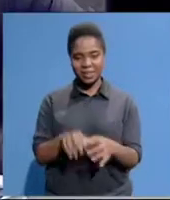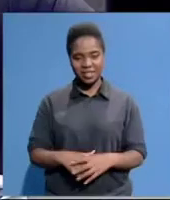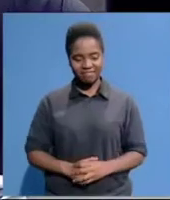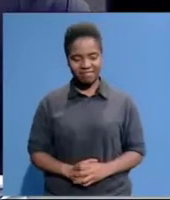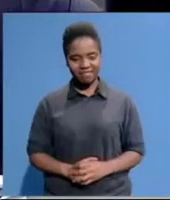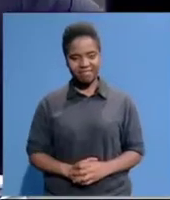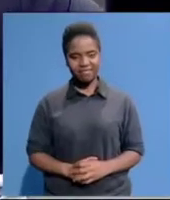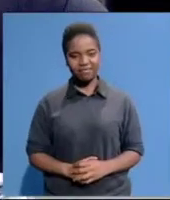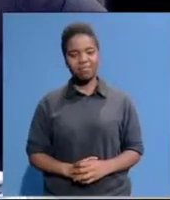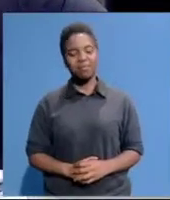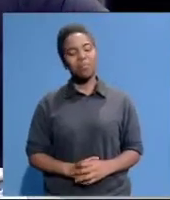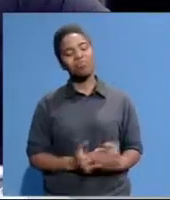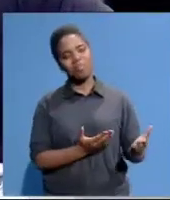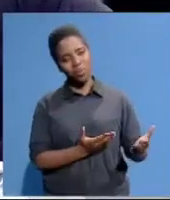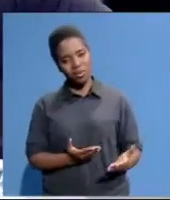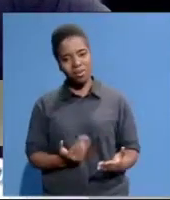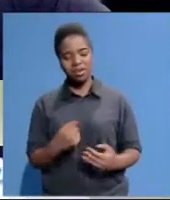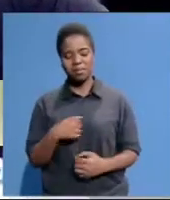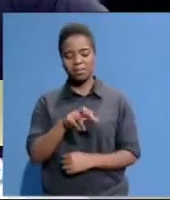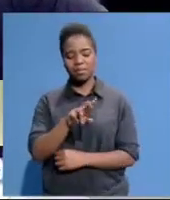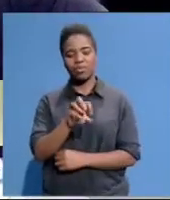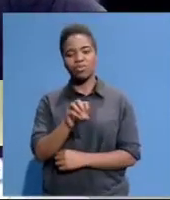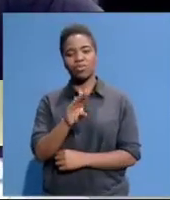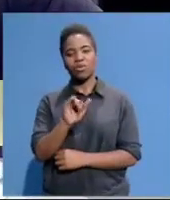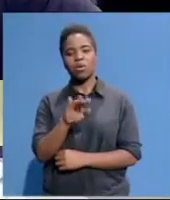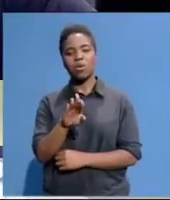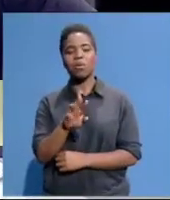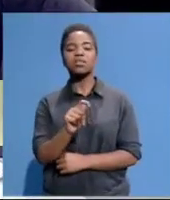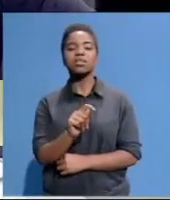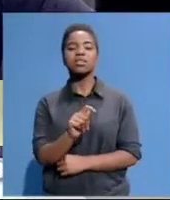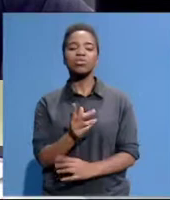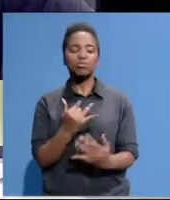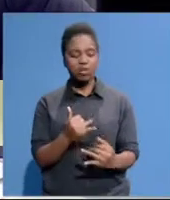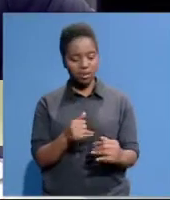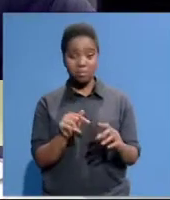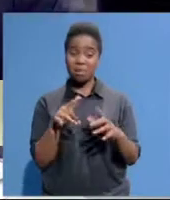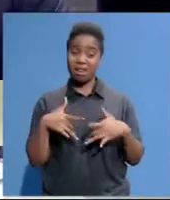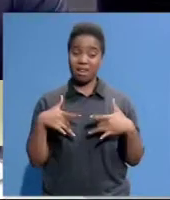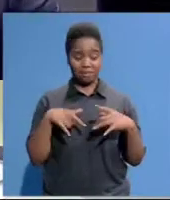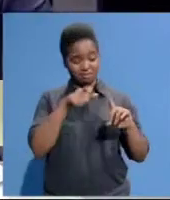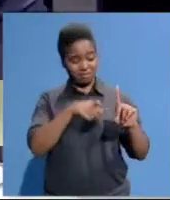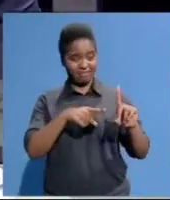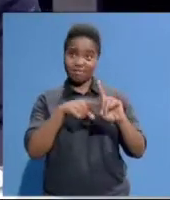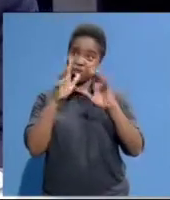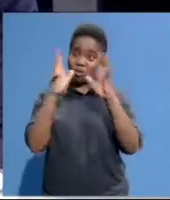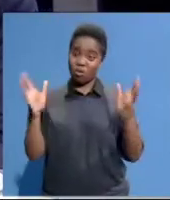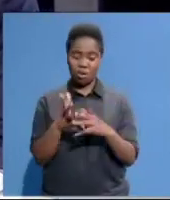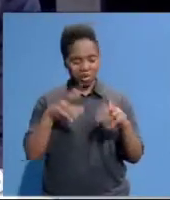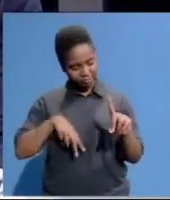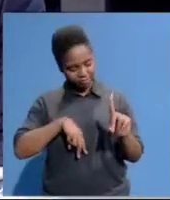And welcome from my side, I'm Robert Marawa, and today we pay tribute to the life of a global icon, Utata Madiba